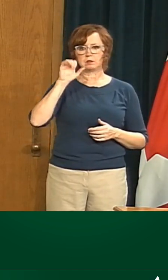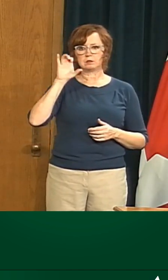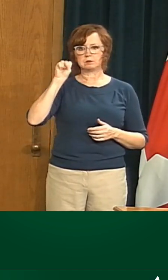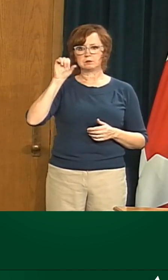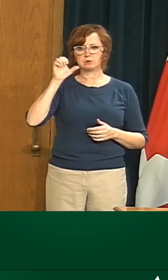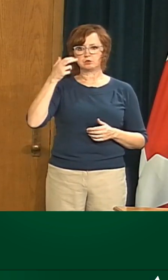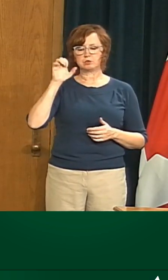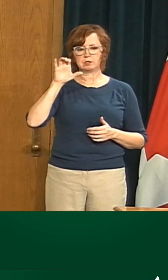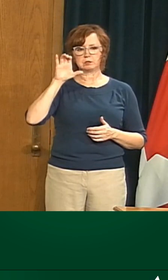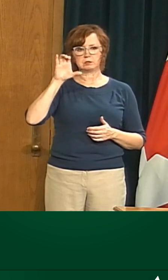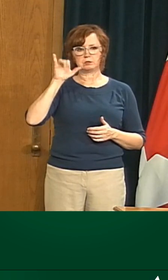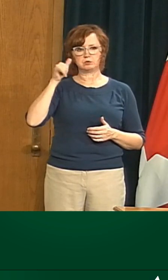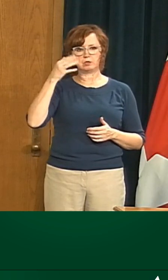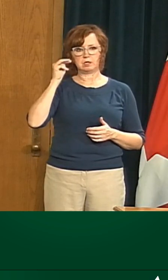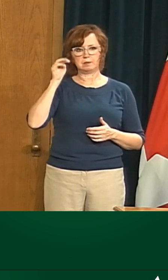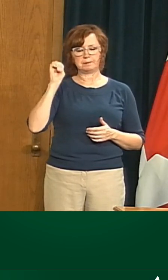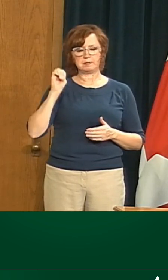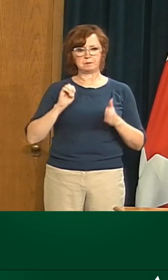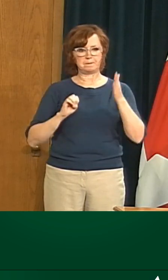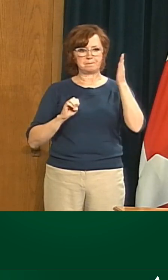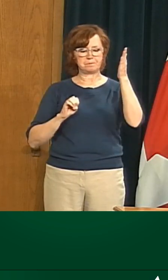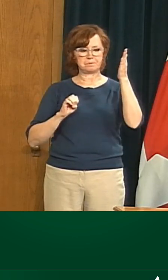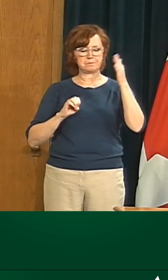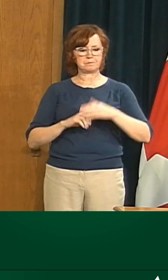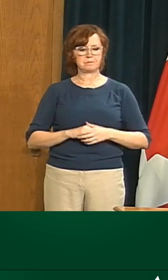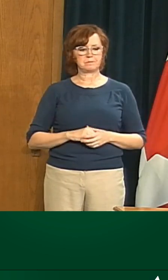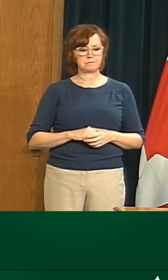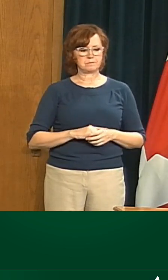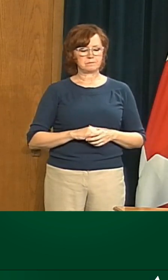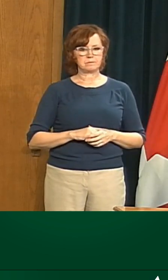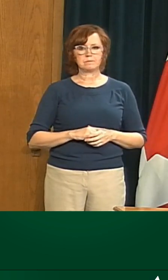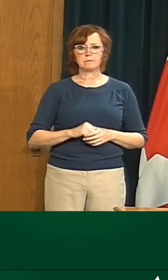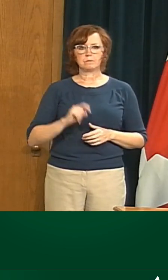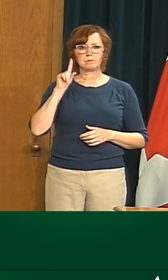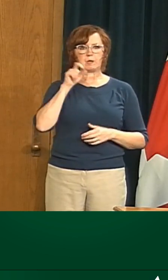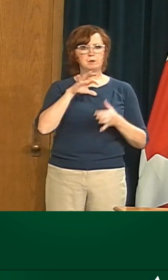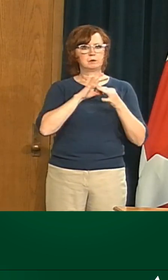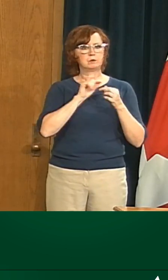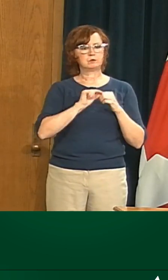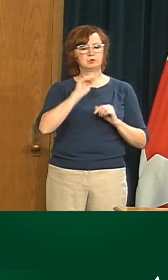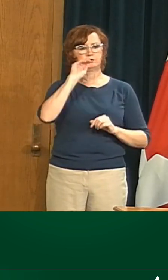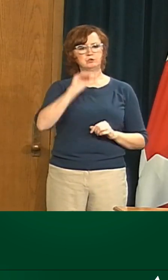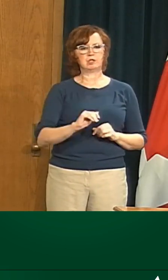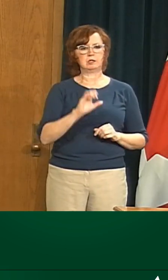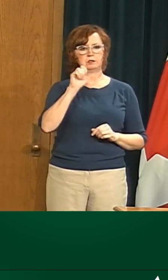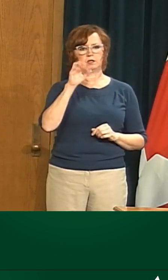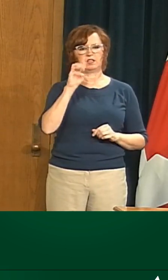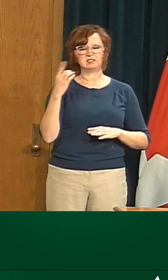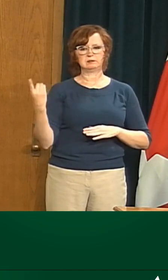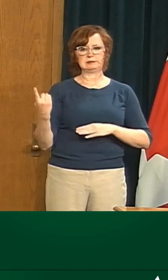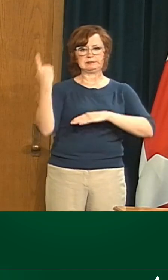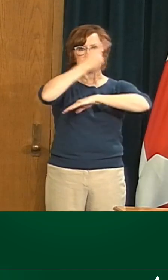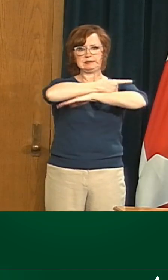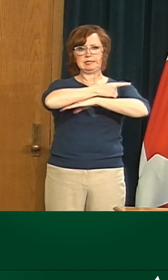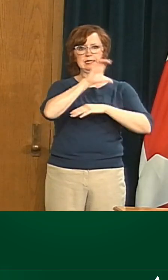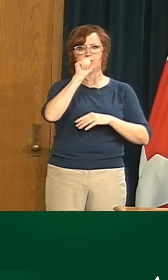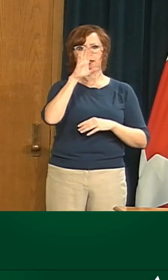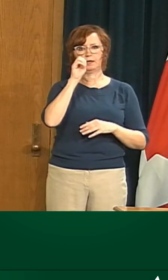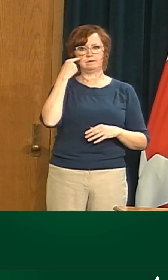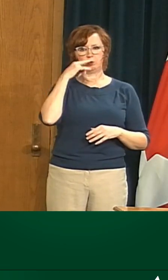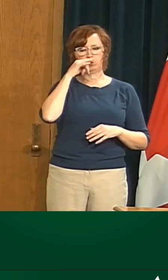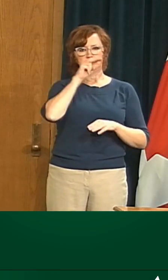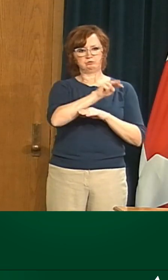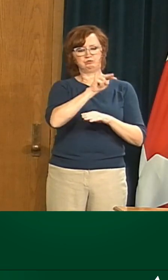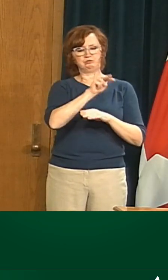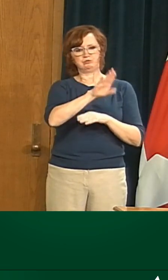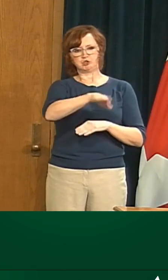CJME. Hi, my question is regarding childcare. In the first two phases, there could potentially be a lot of people going back